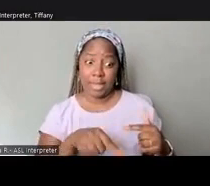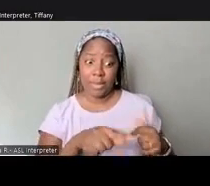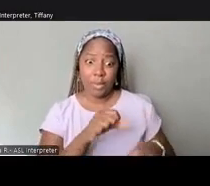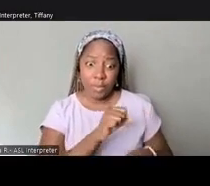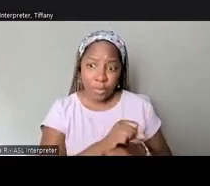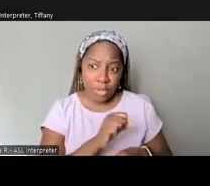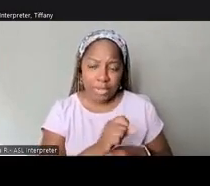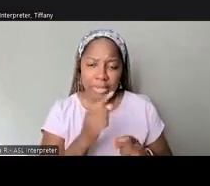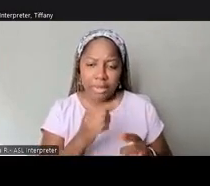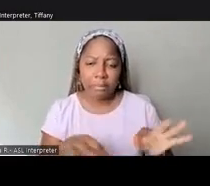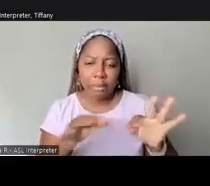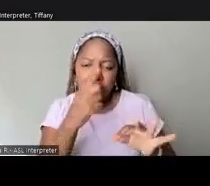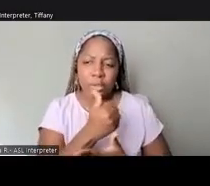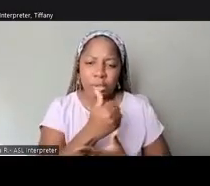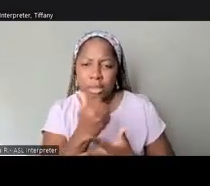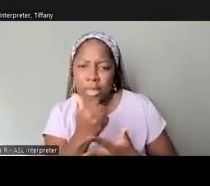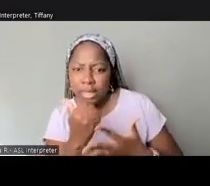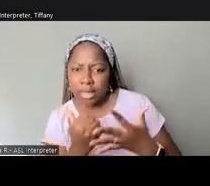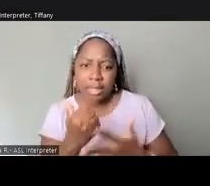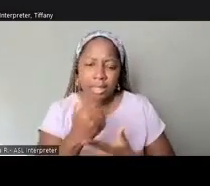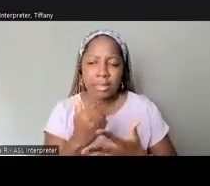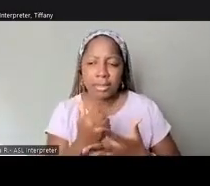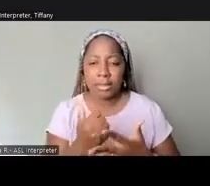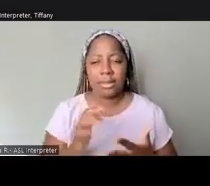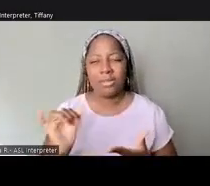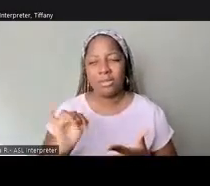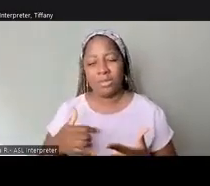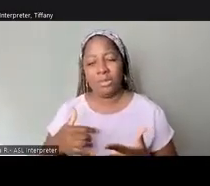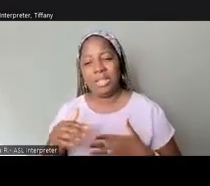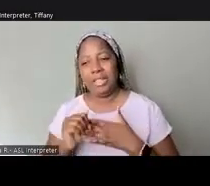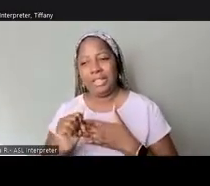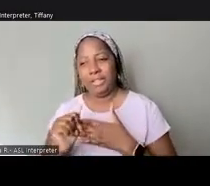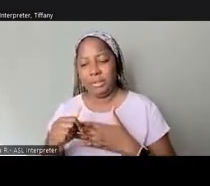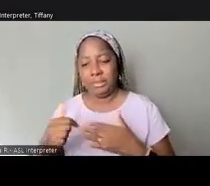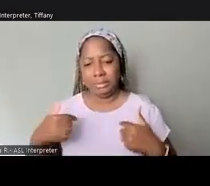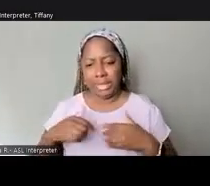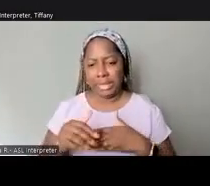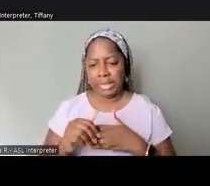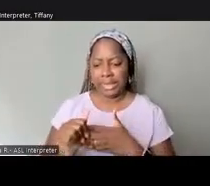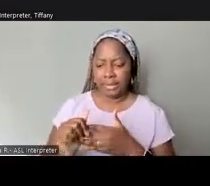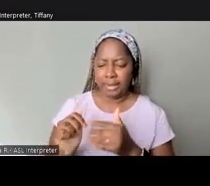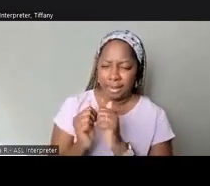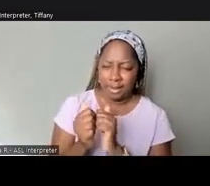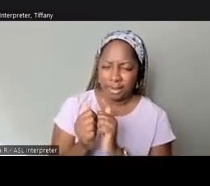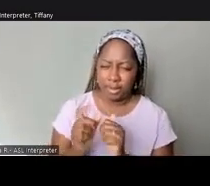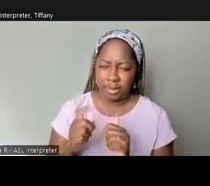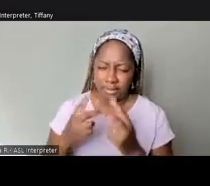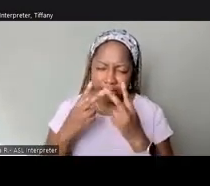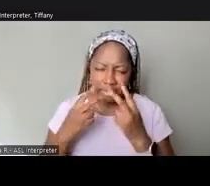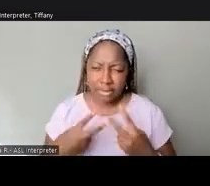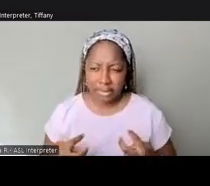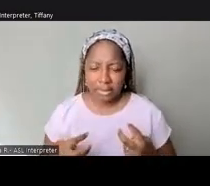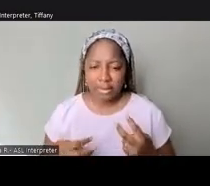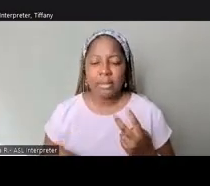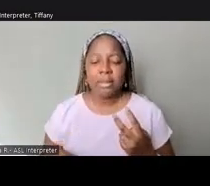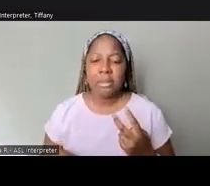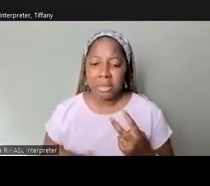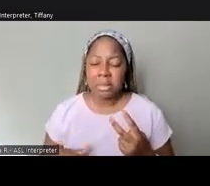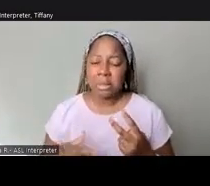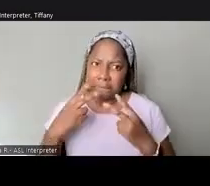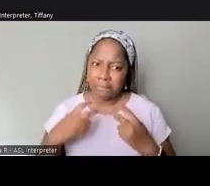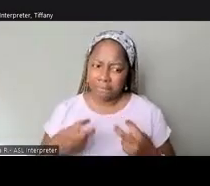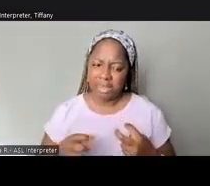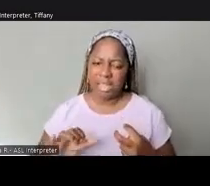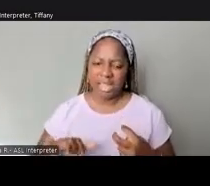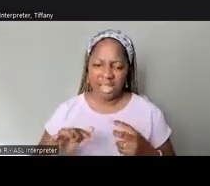but taking leadership in a different way. And the way that that's taken me has been more in connecting people, because that